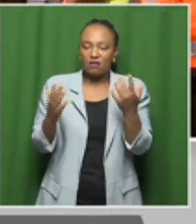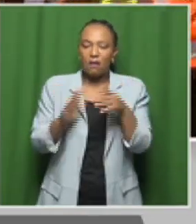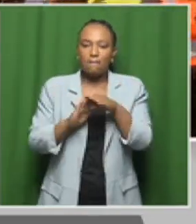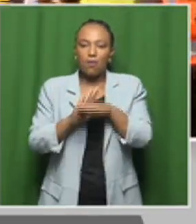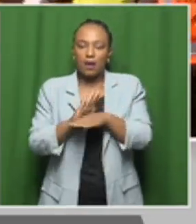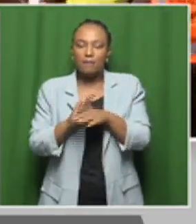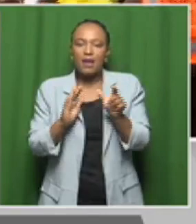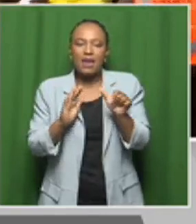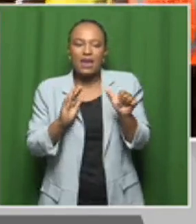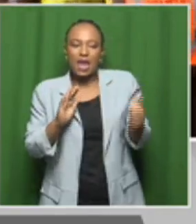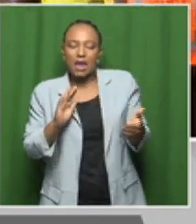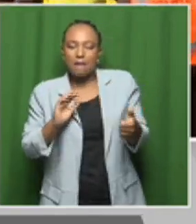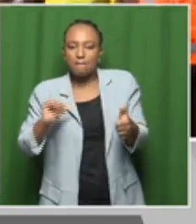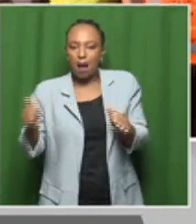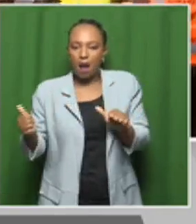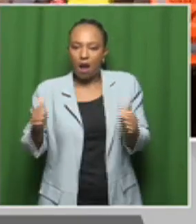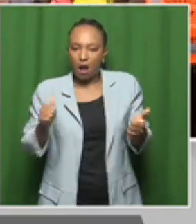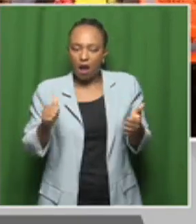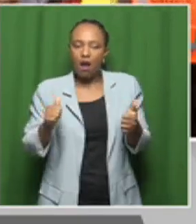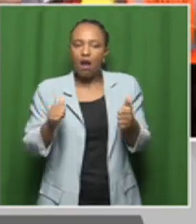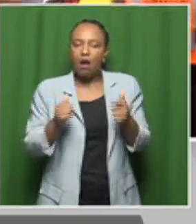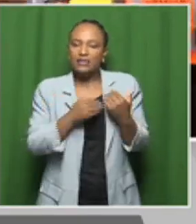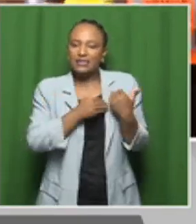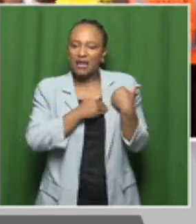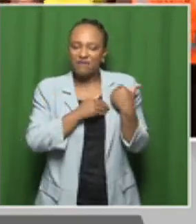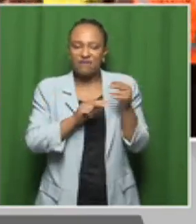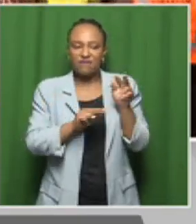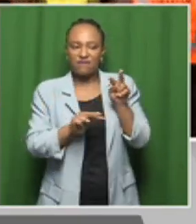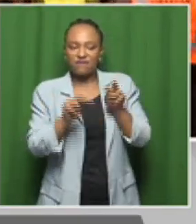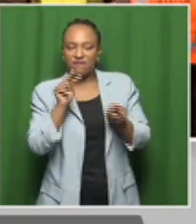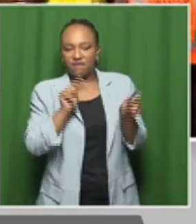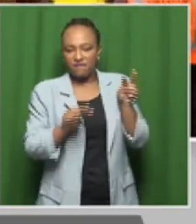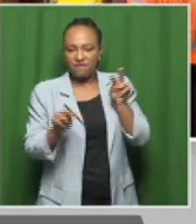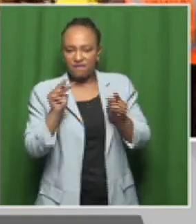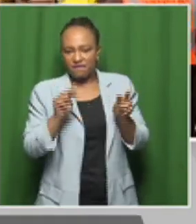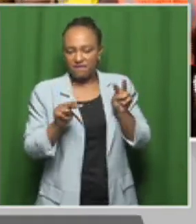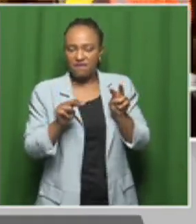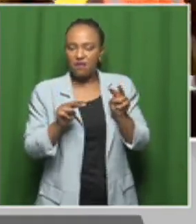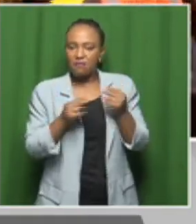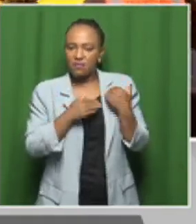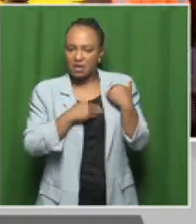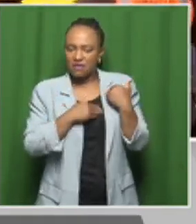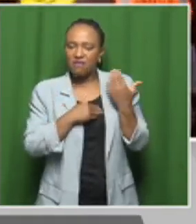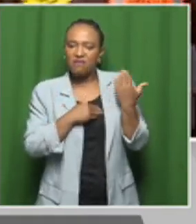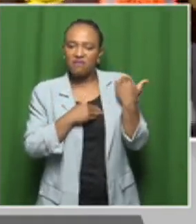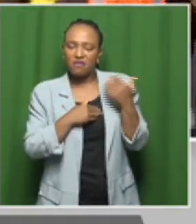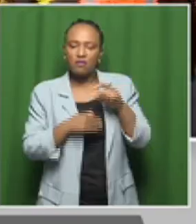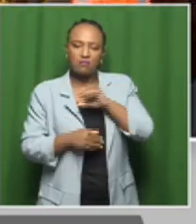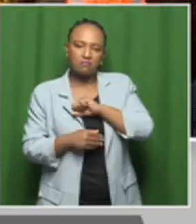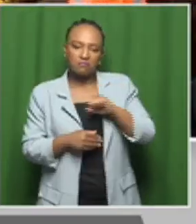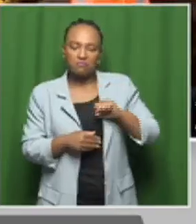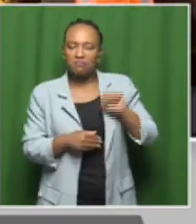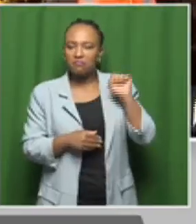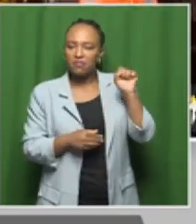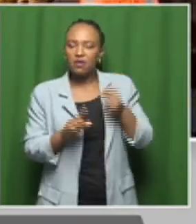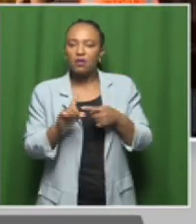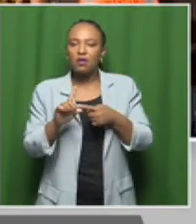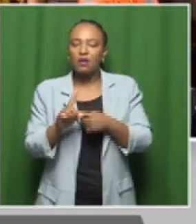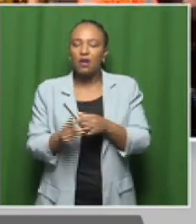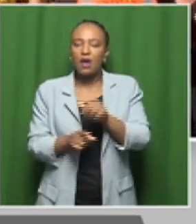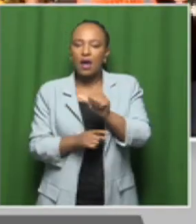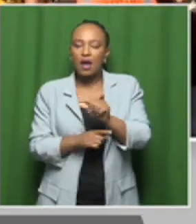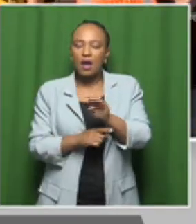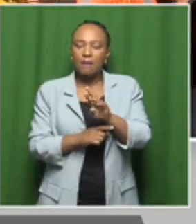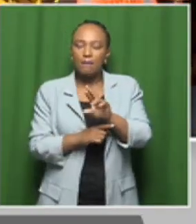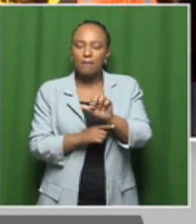neighborhood watches, where we had safer schools previously. When Comrade Ibrahim was still a premier, there were